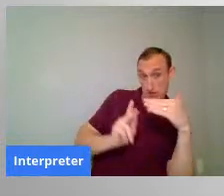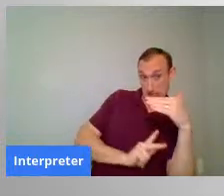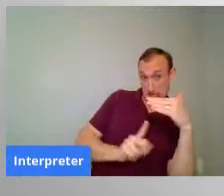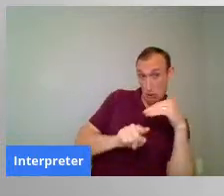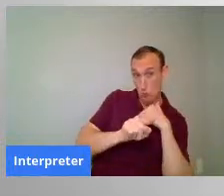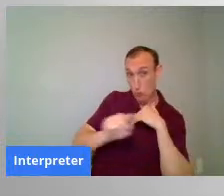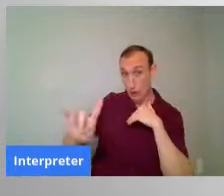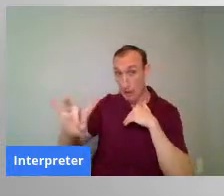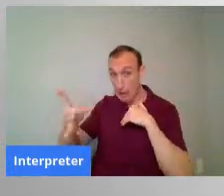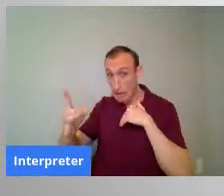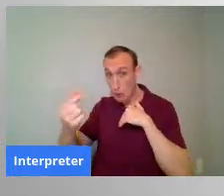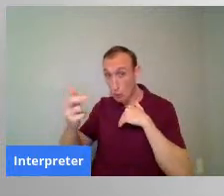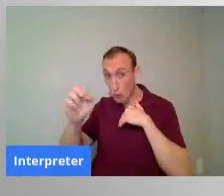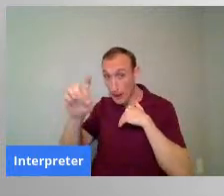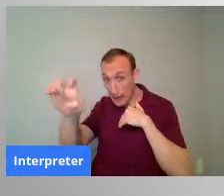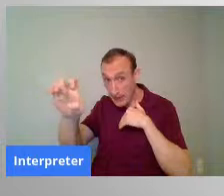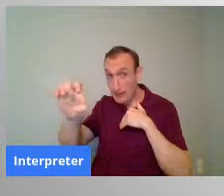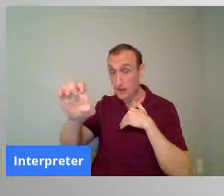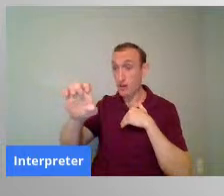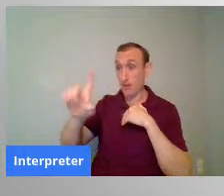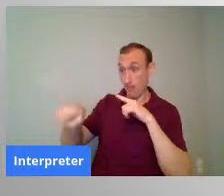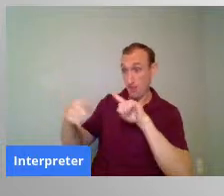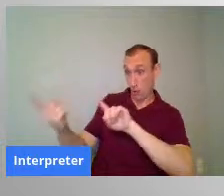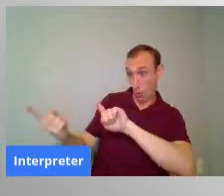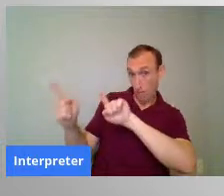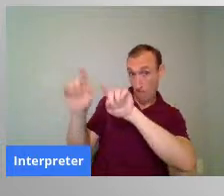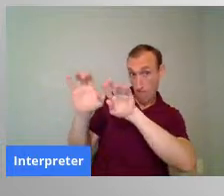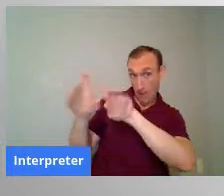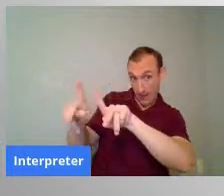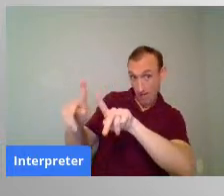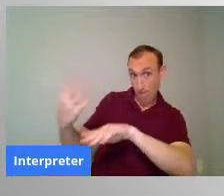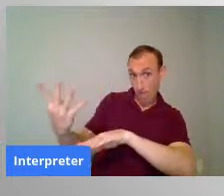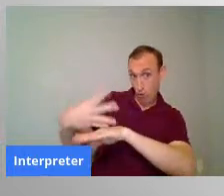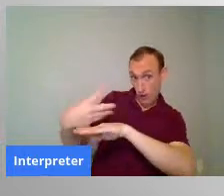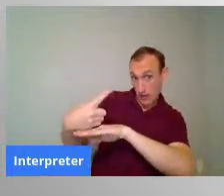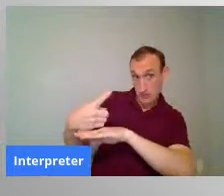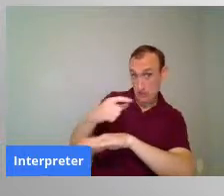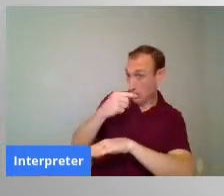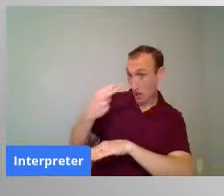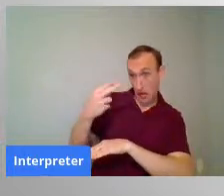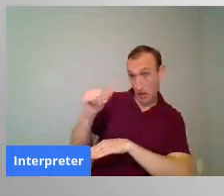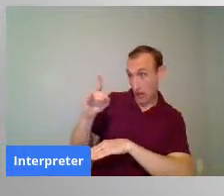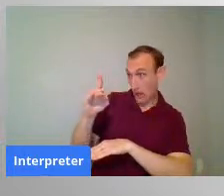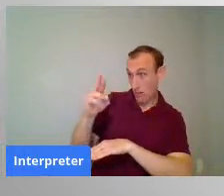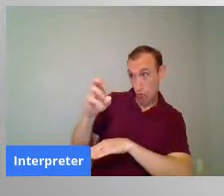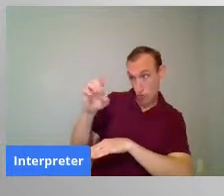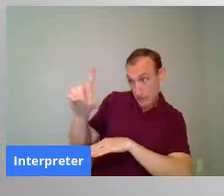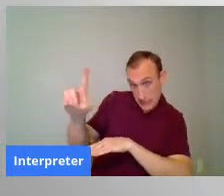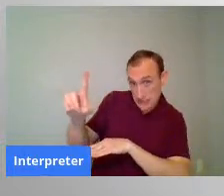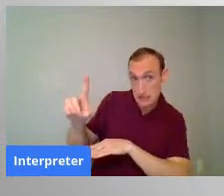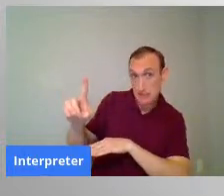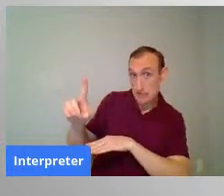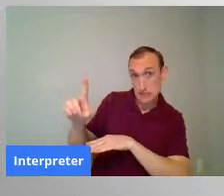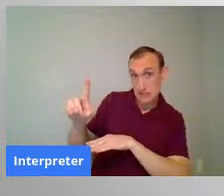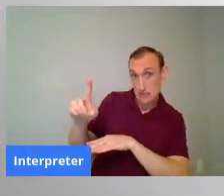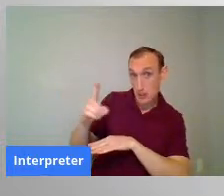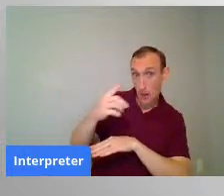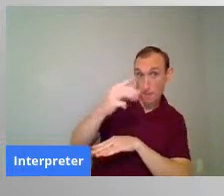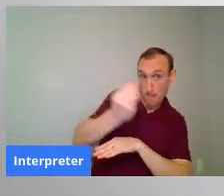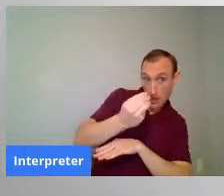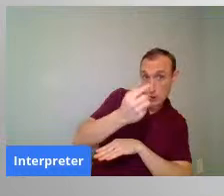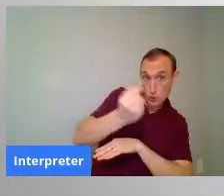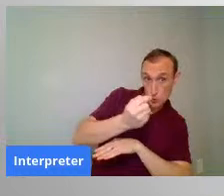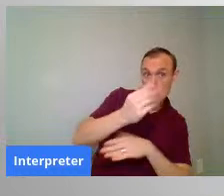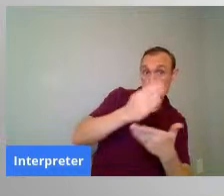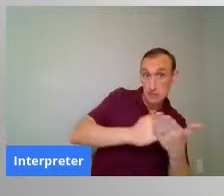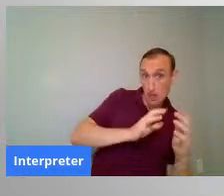come back, they're coming back 4 days, right? They're not doing a hybrid of some will come Monday, Tuesday, some will